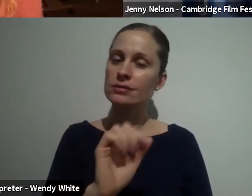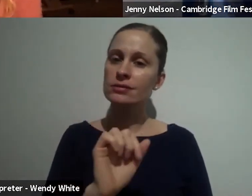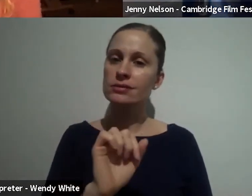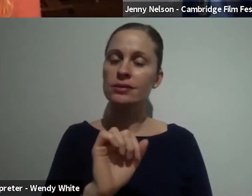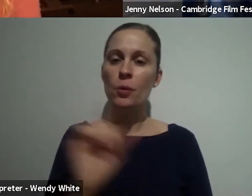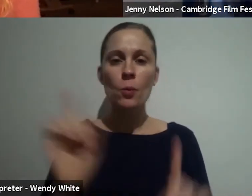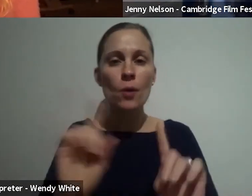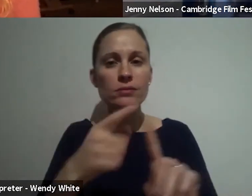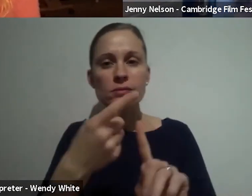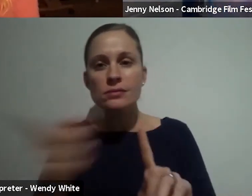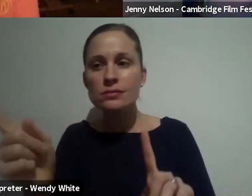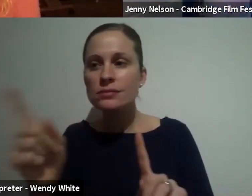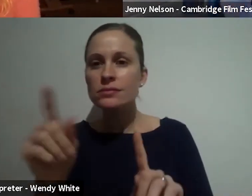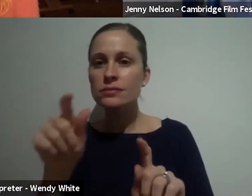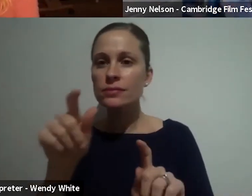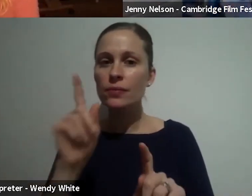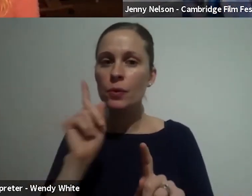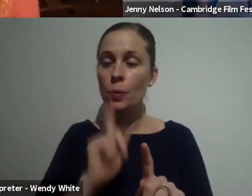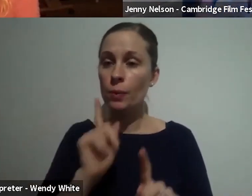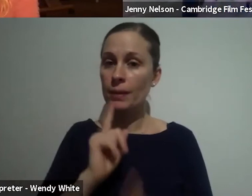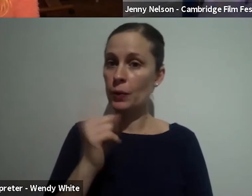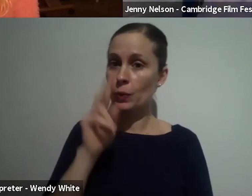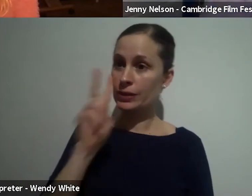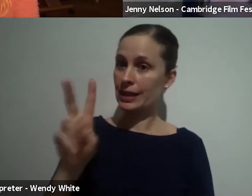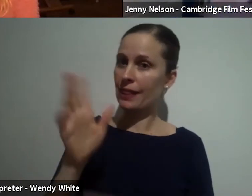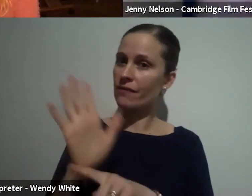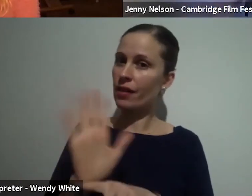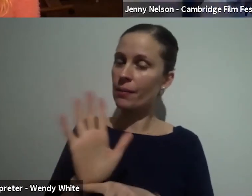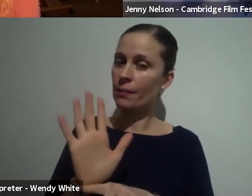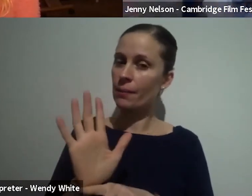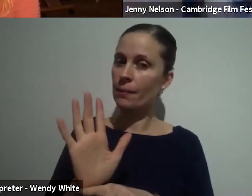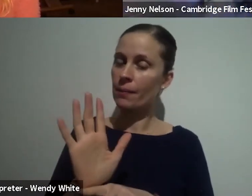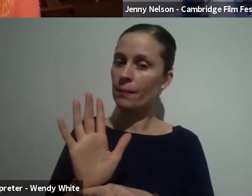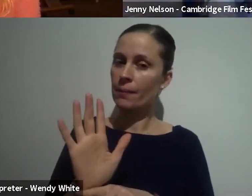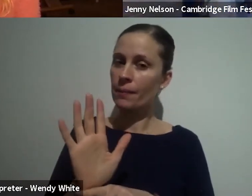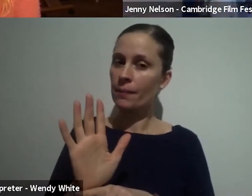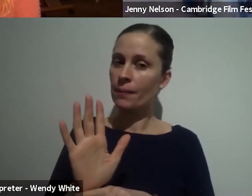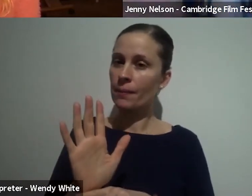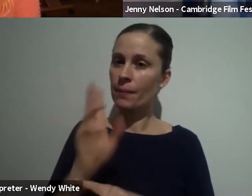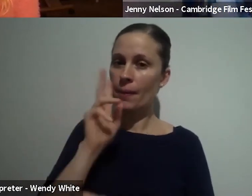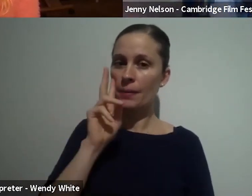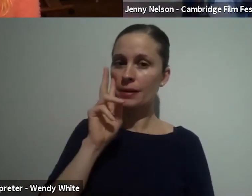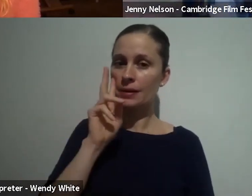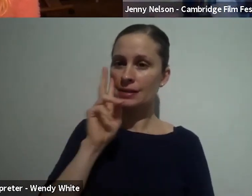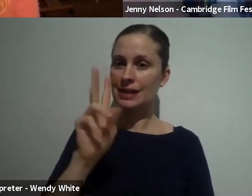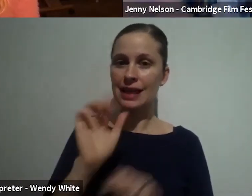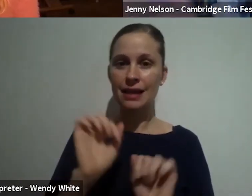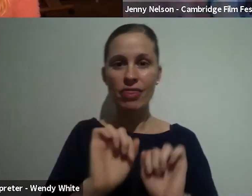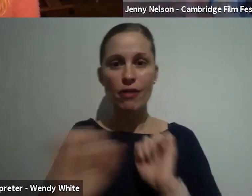women who have seen the film, who may have seen their own story on